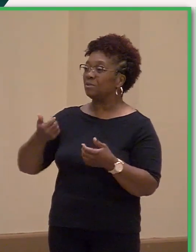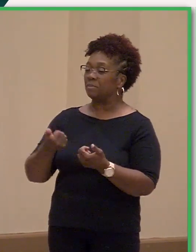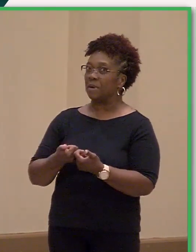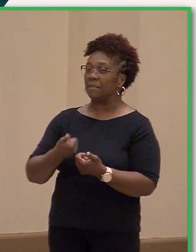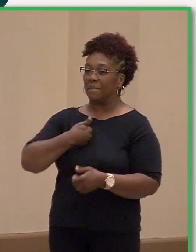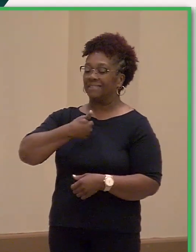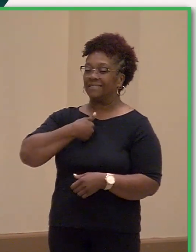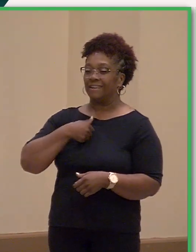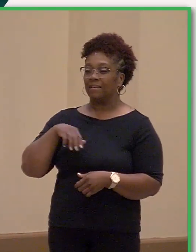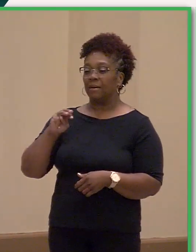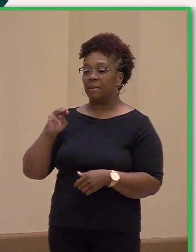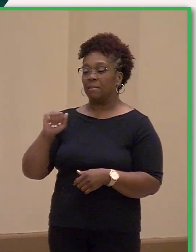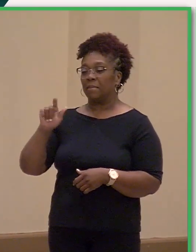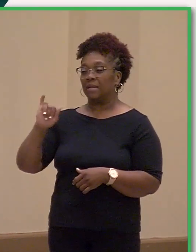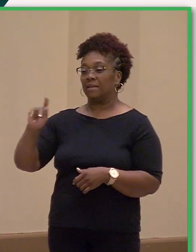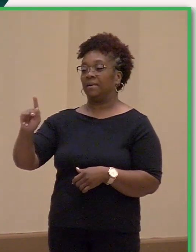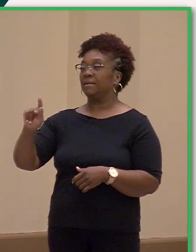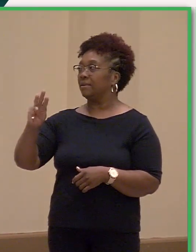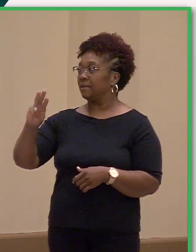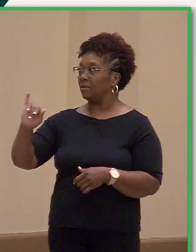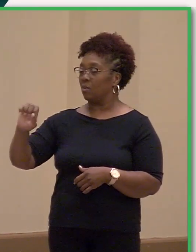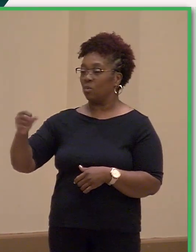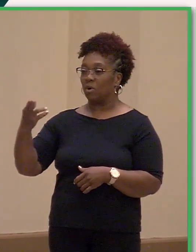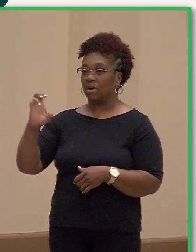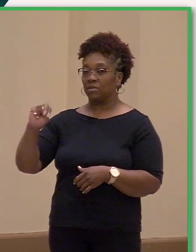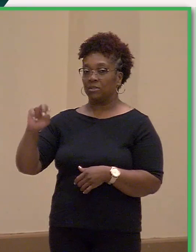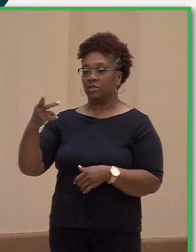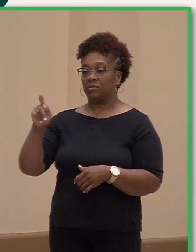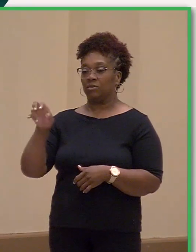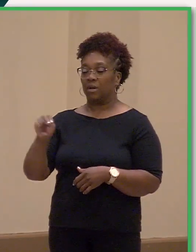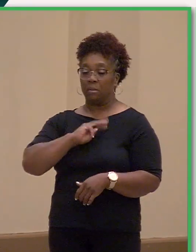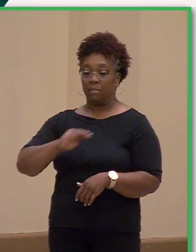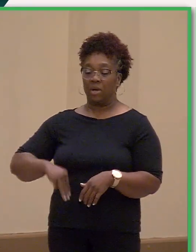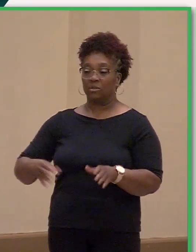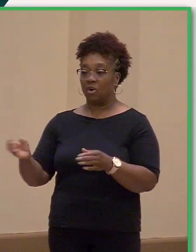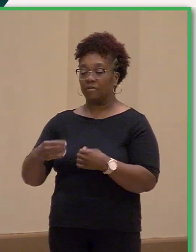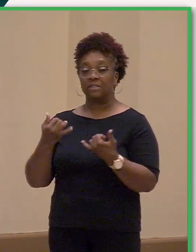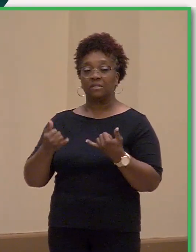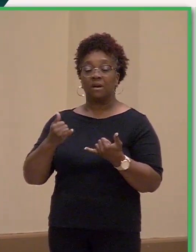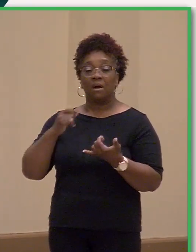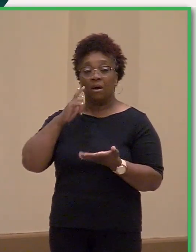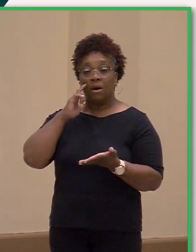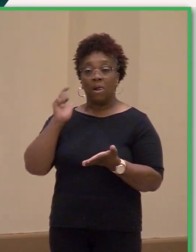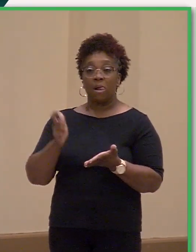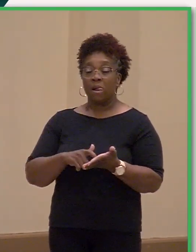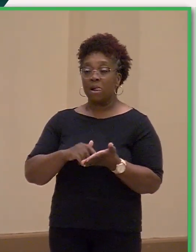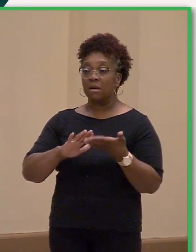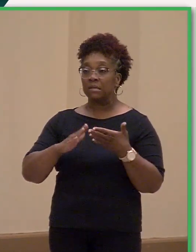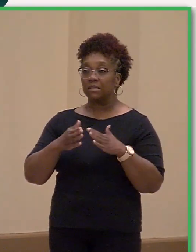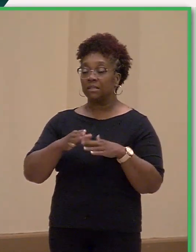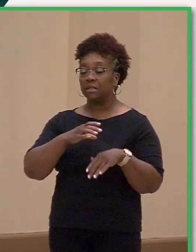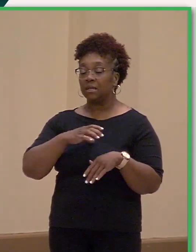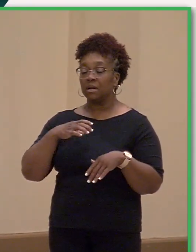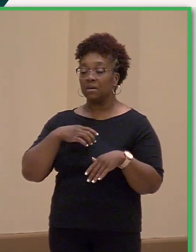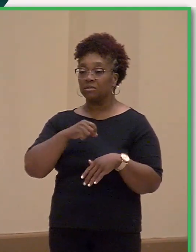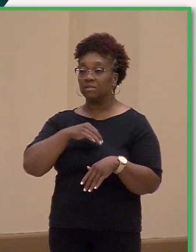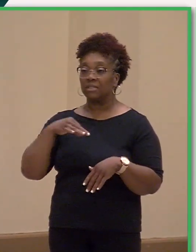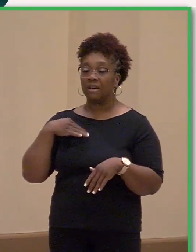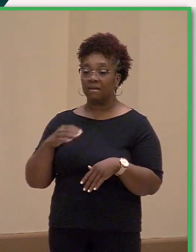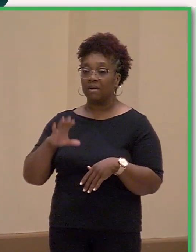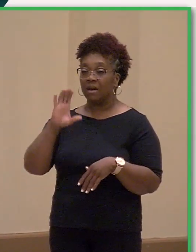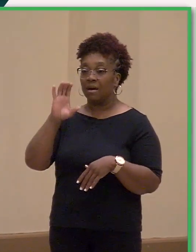All right, thank you. All right, we'll now move to recognition of city council staff, and we will start with Councilmember Calloway's